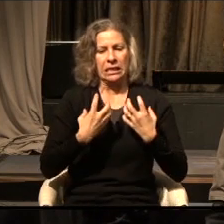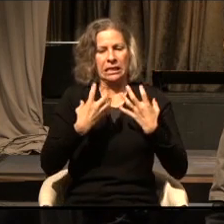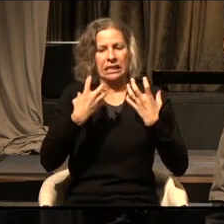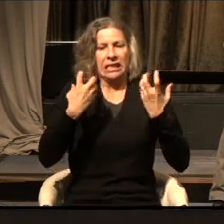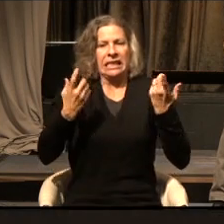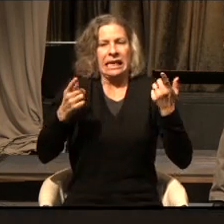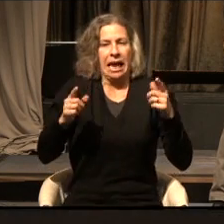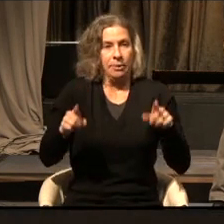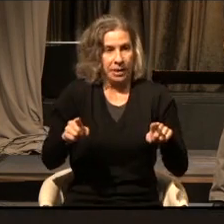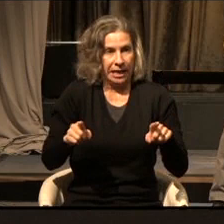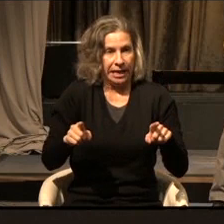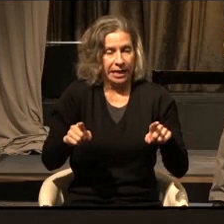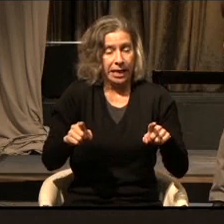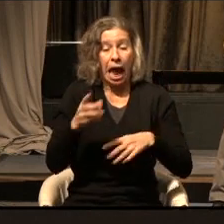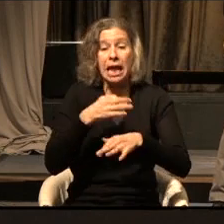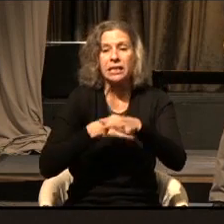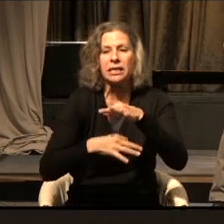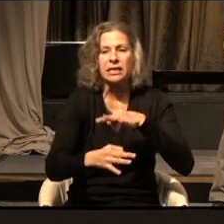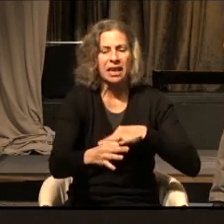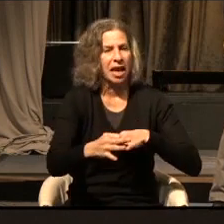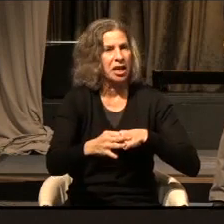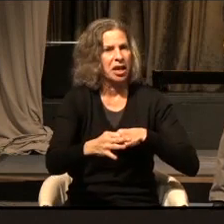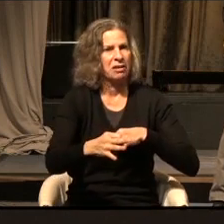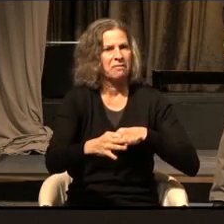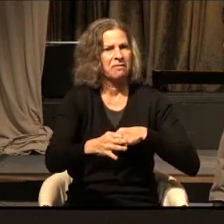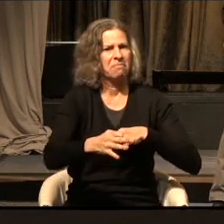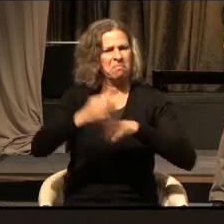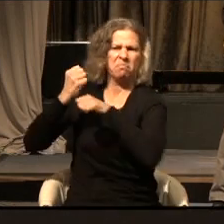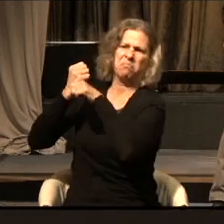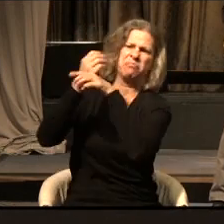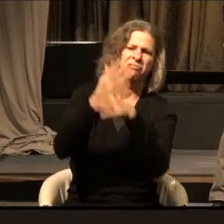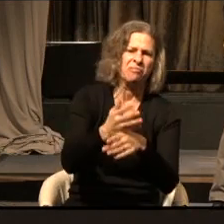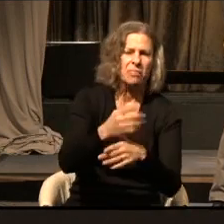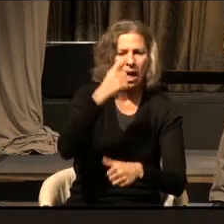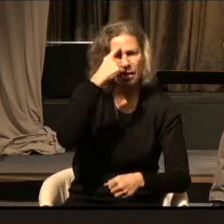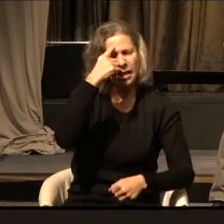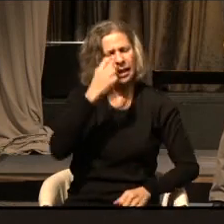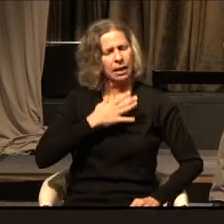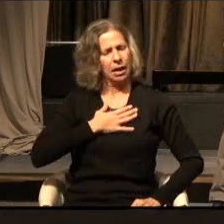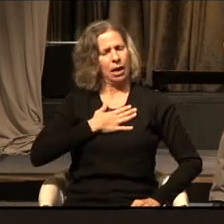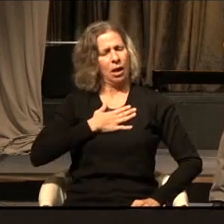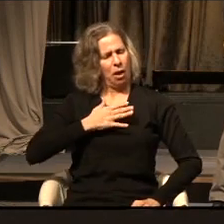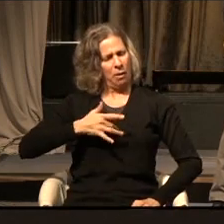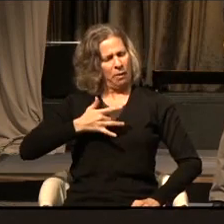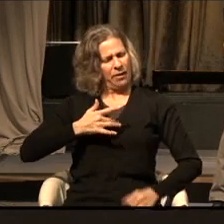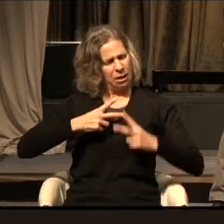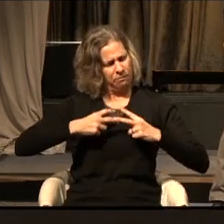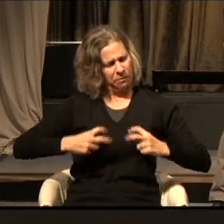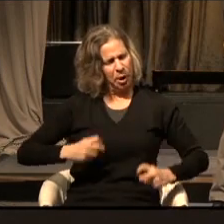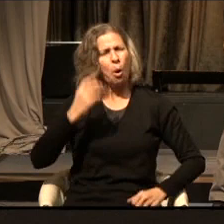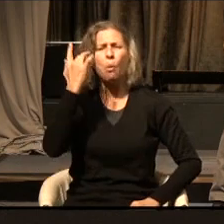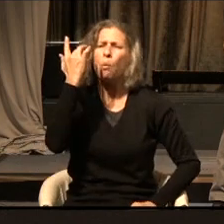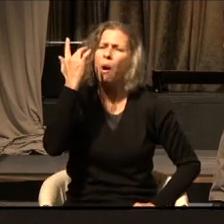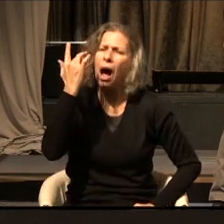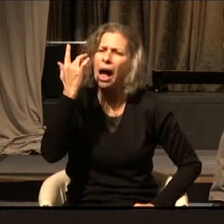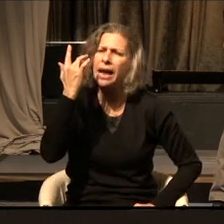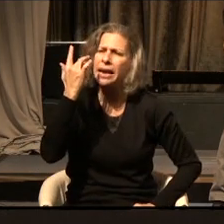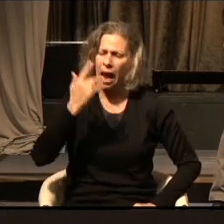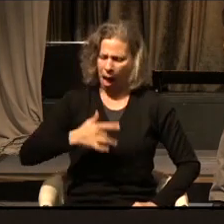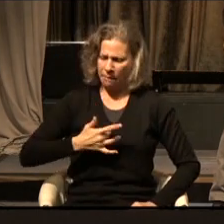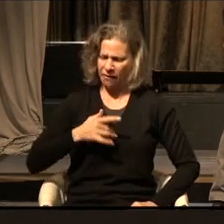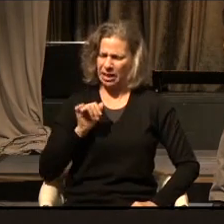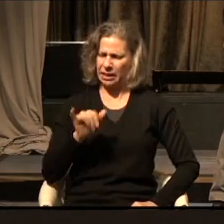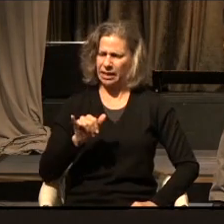rising, instead of reacting, think, I wonder why I'm feeling this way. I wonder why